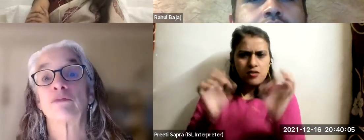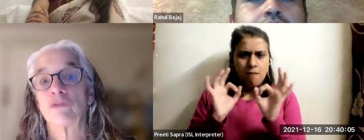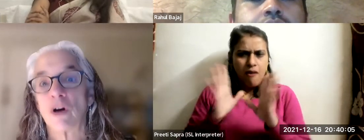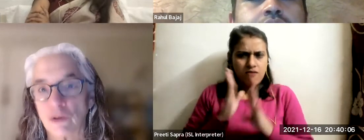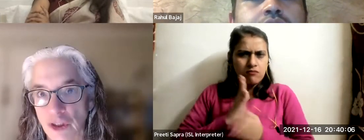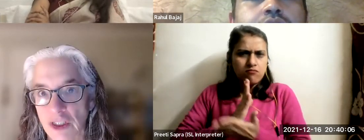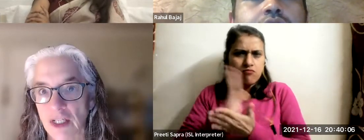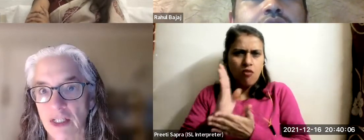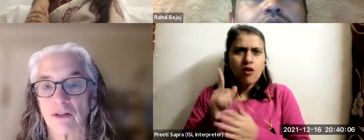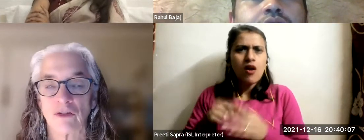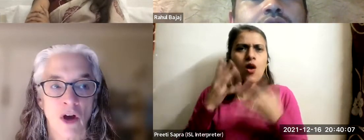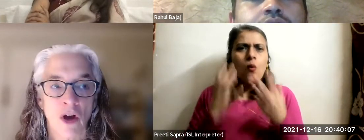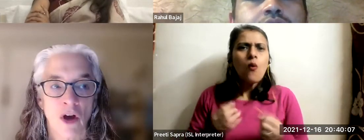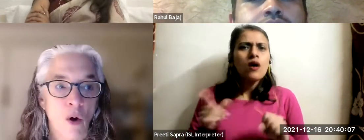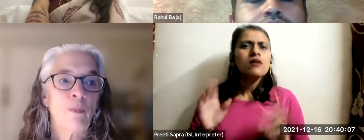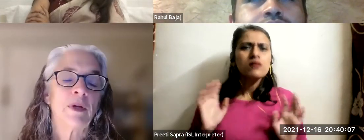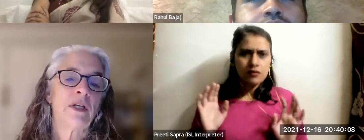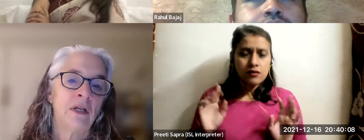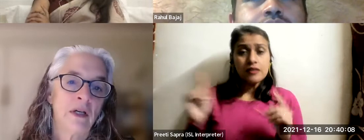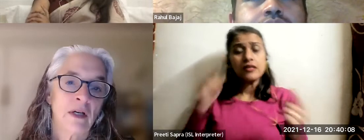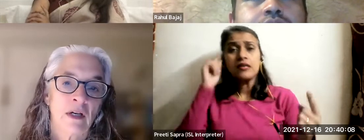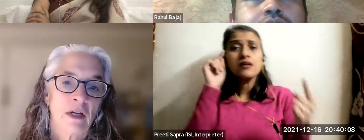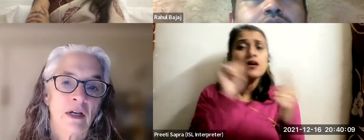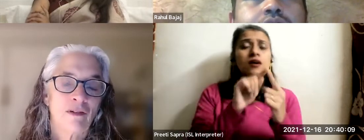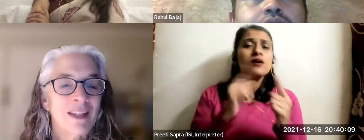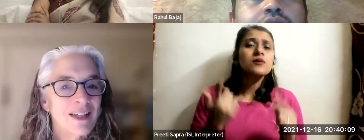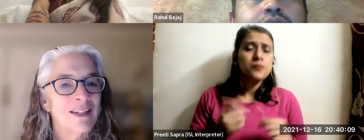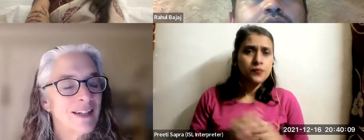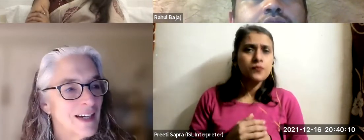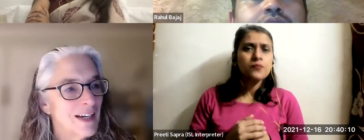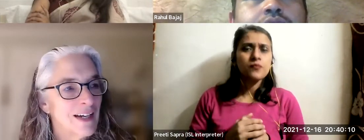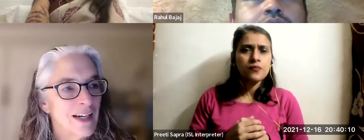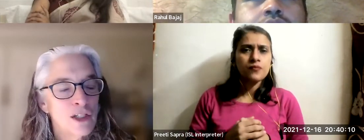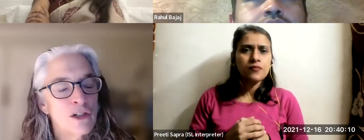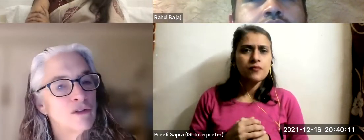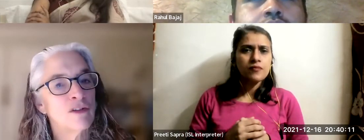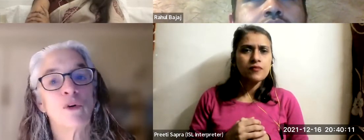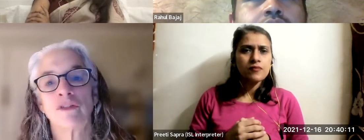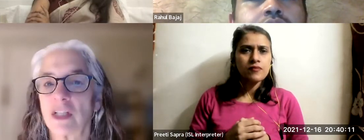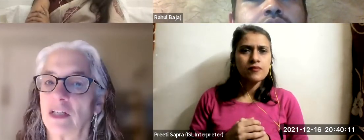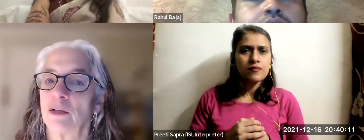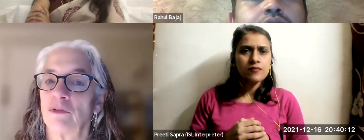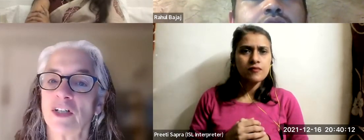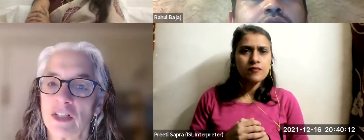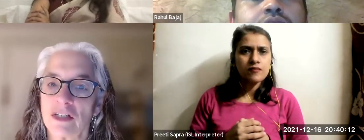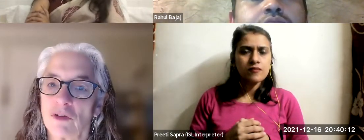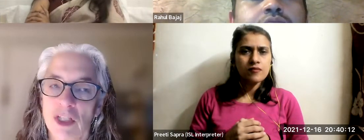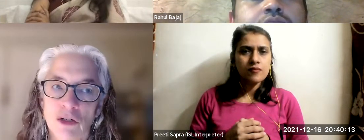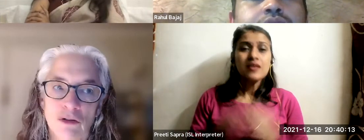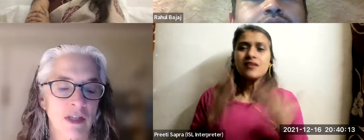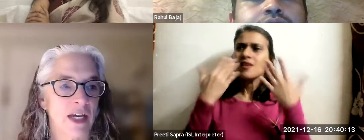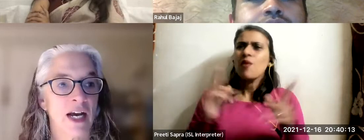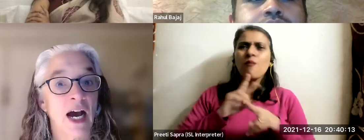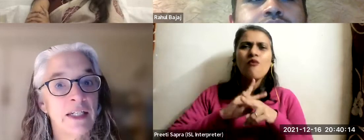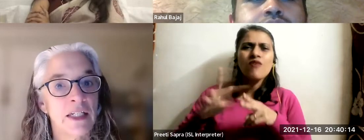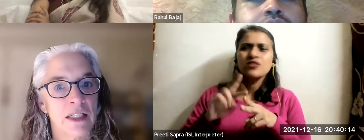when approached in this open, really, you know, there's some words that the legal profession doesn't really